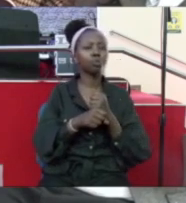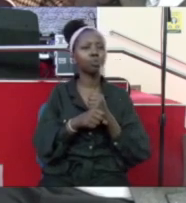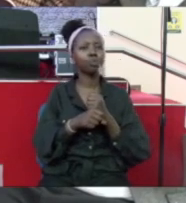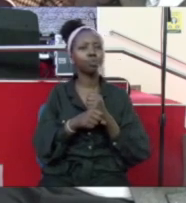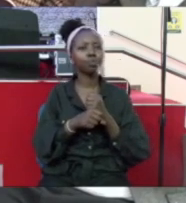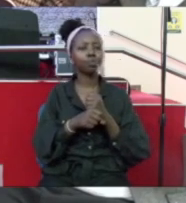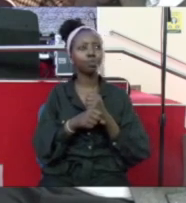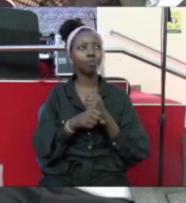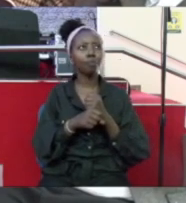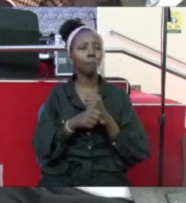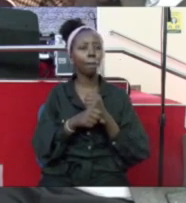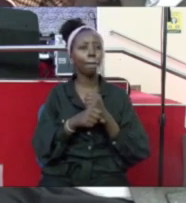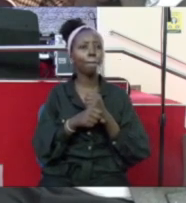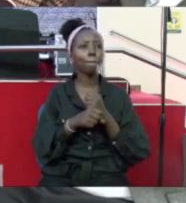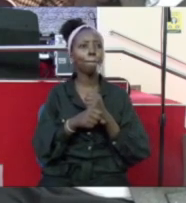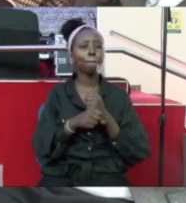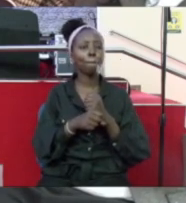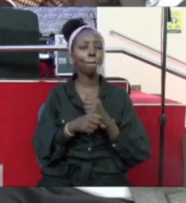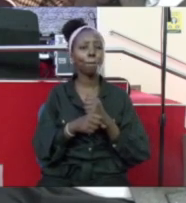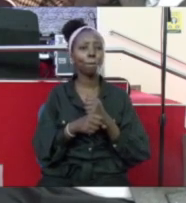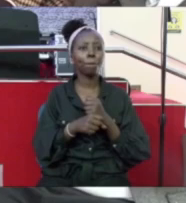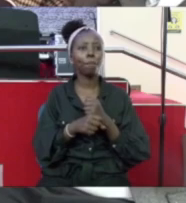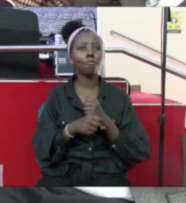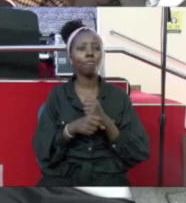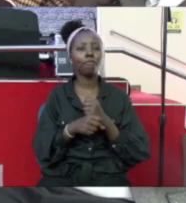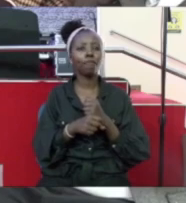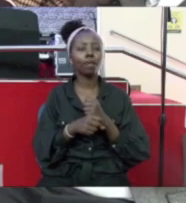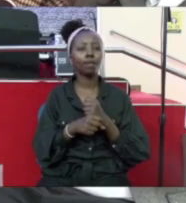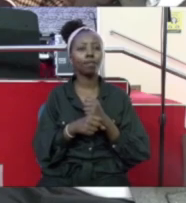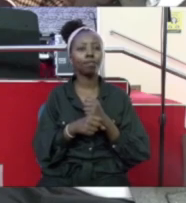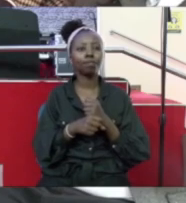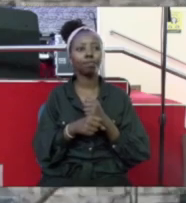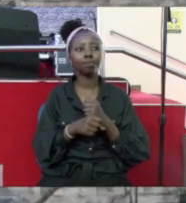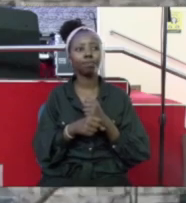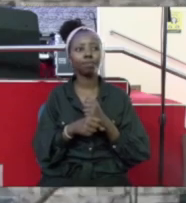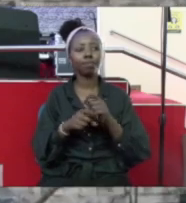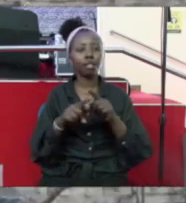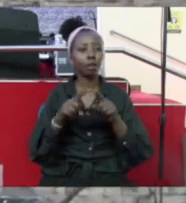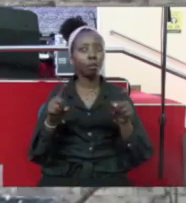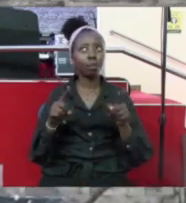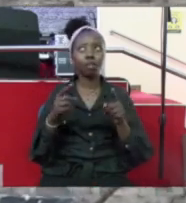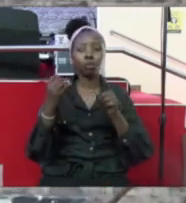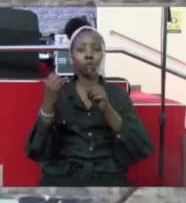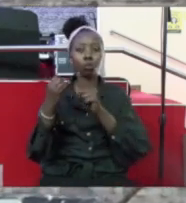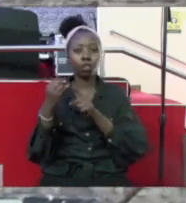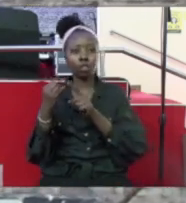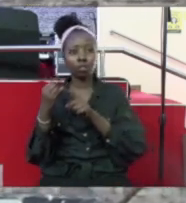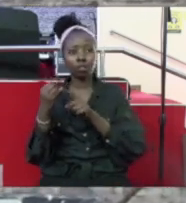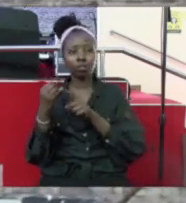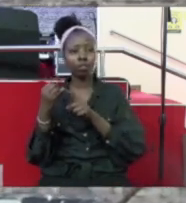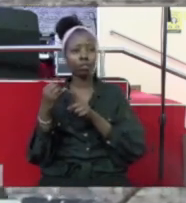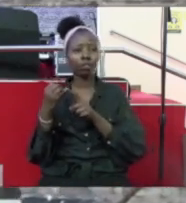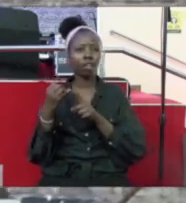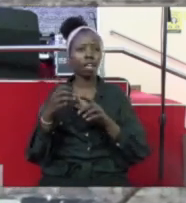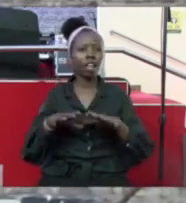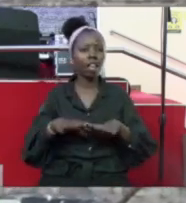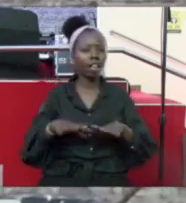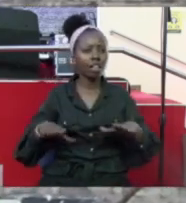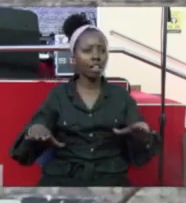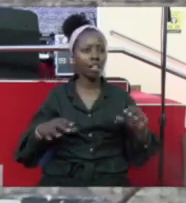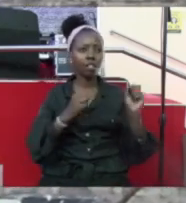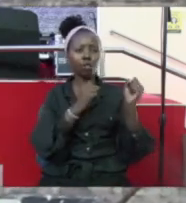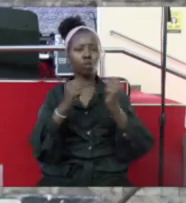ones. Tumeona kwamba pana mambo mengi ambayo tuweze tukafanya lakini pana haya machache. But one of them is laying a strong spiritual